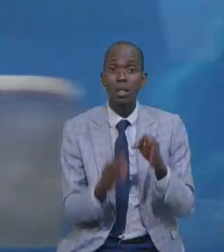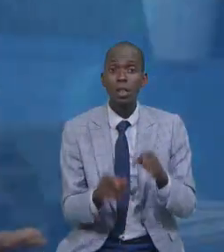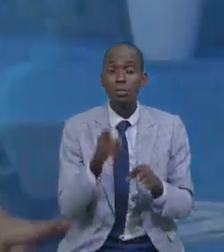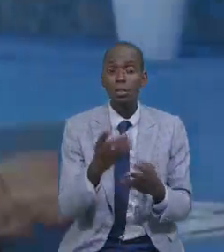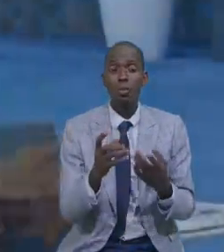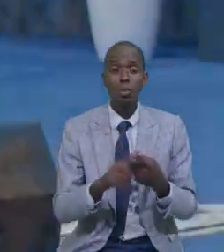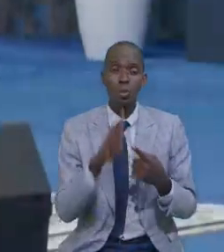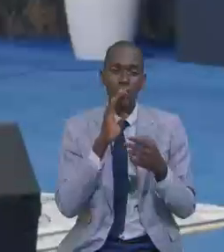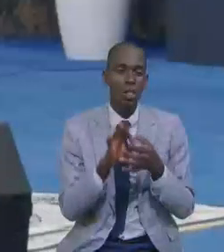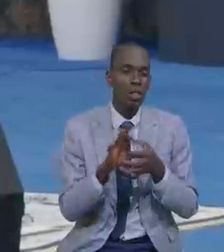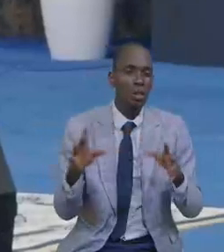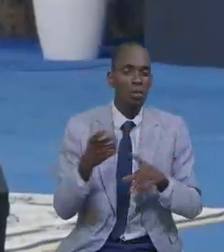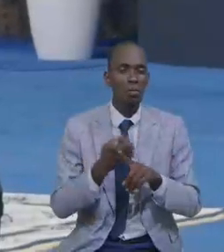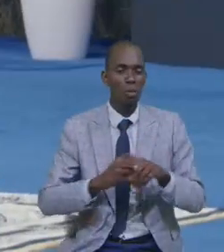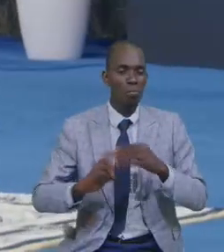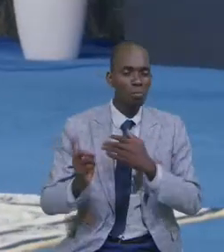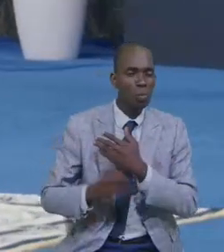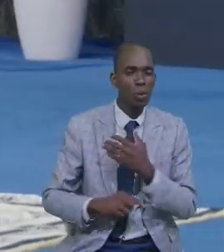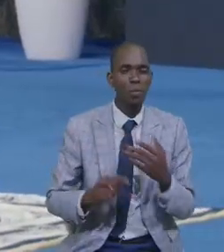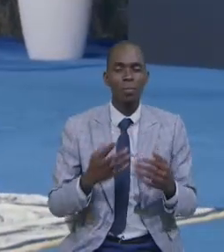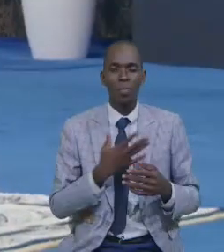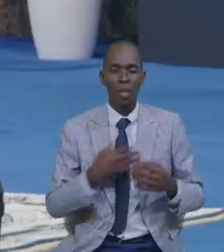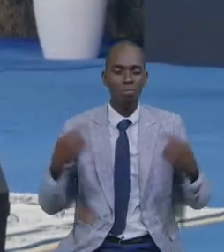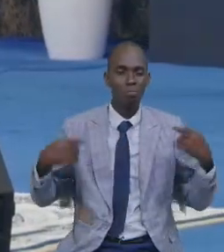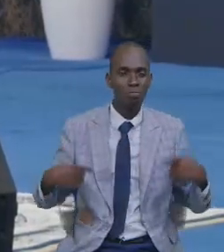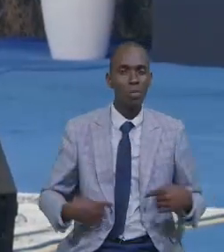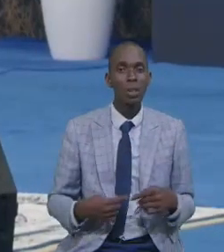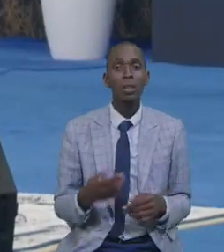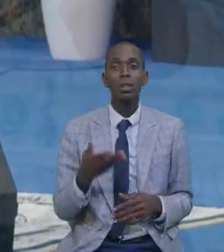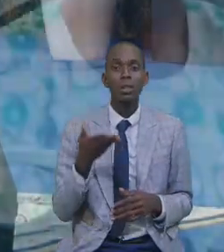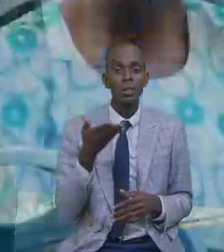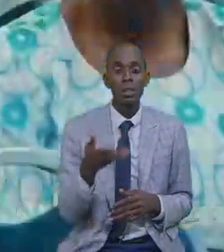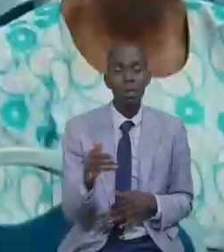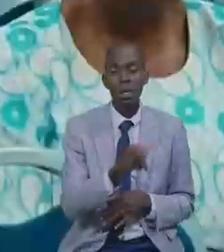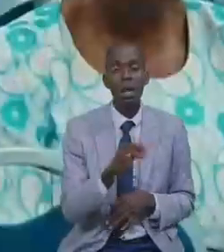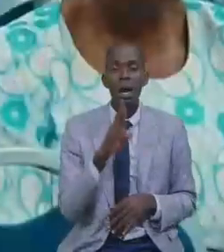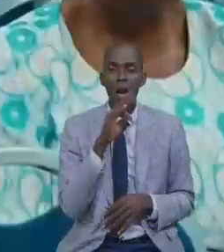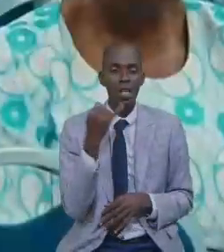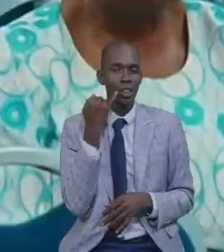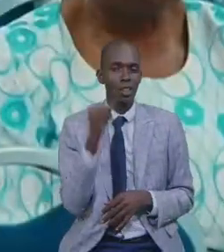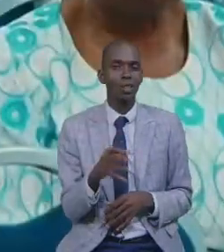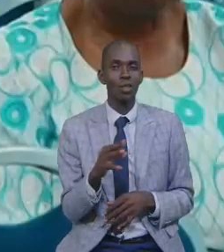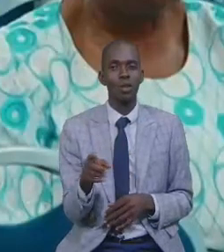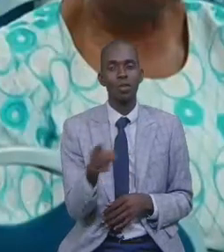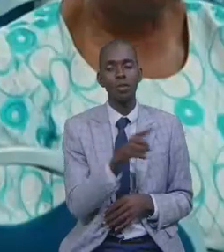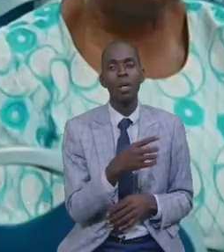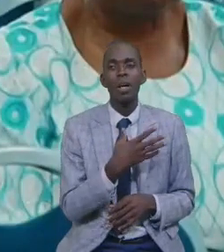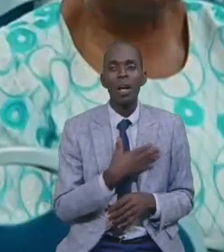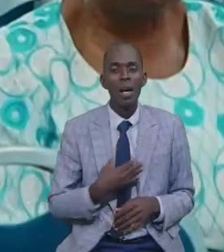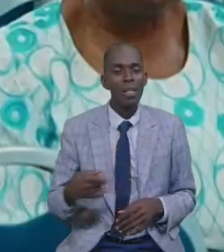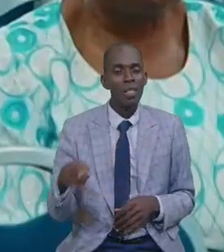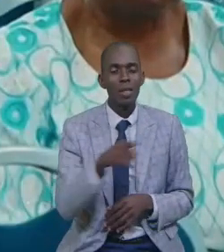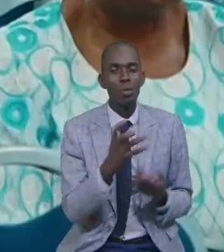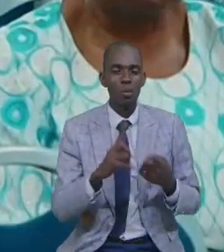from torture, and from eternal punishment, they are jealous of you. And they want to block the goodness of the